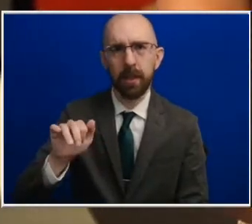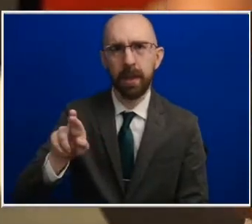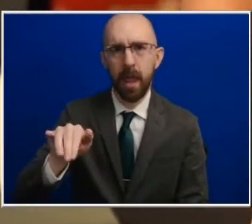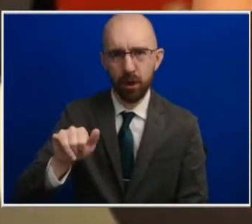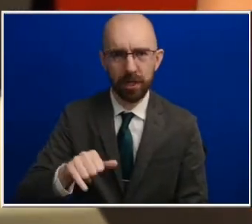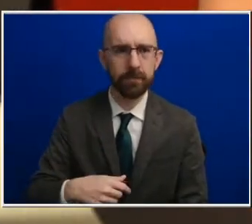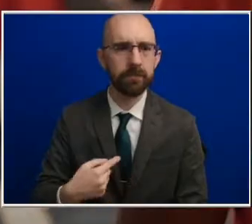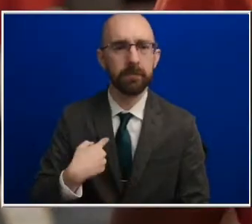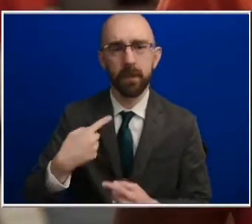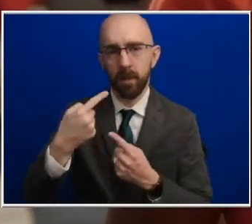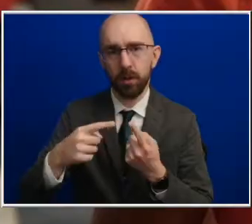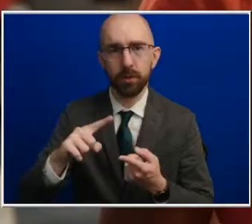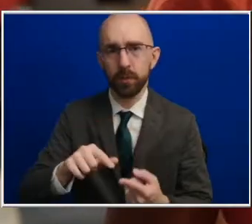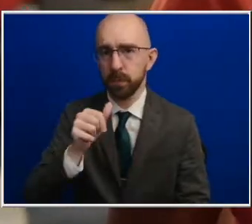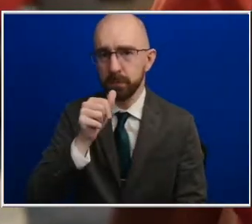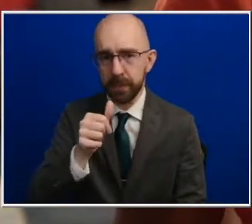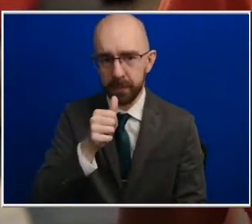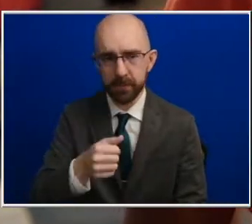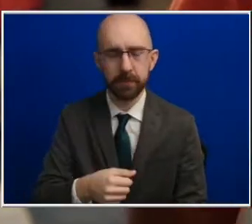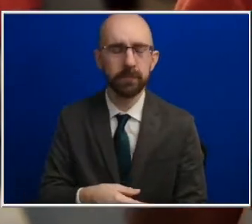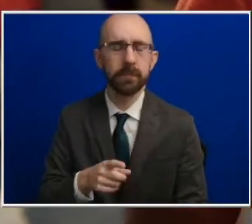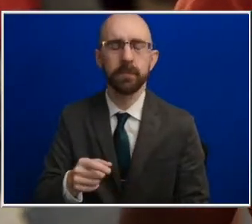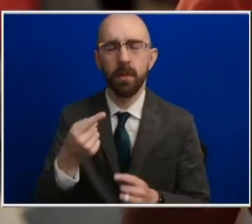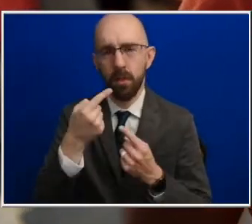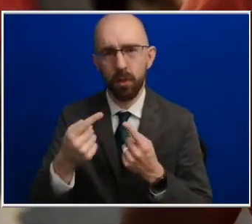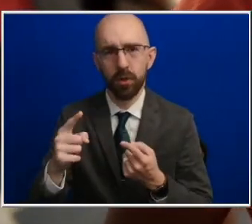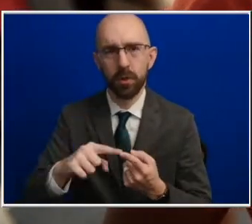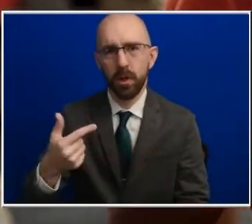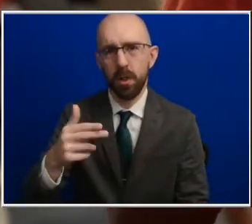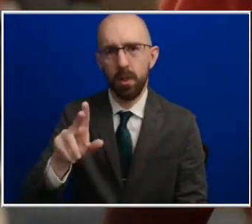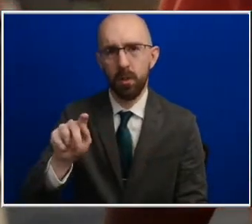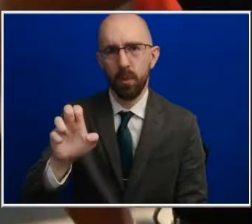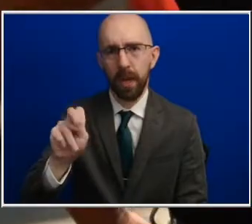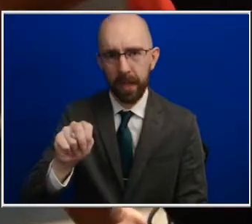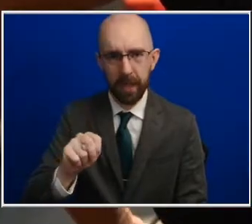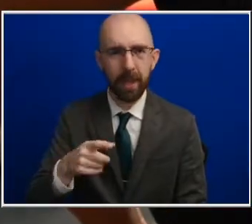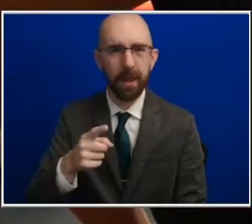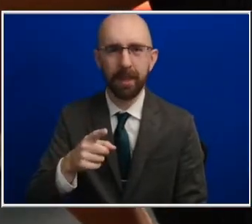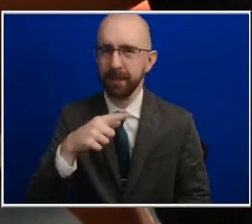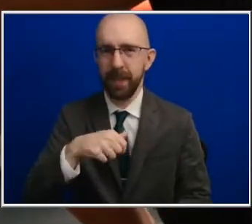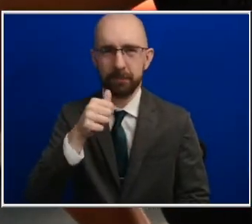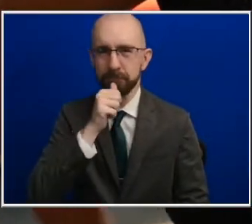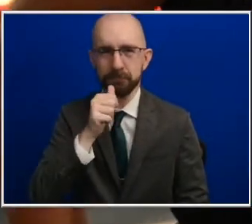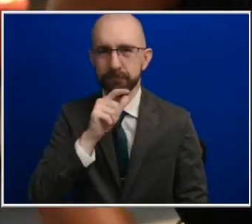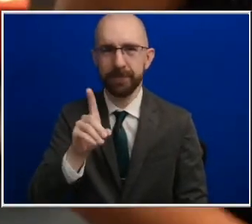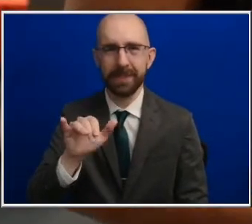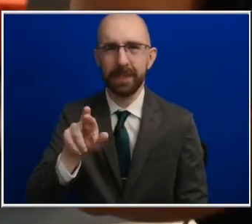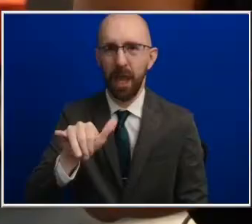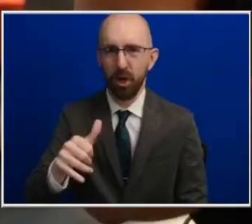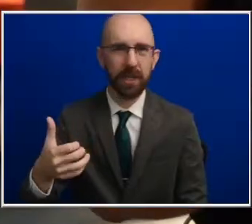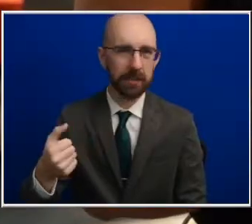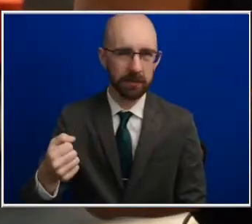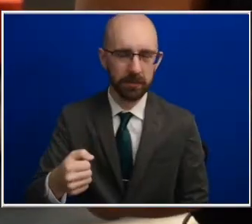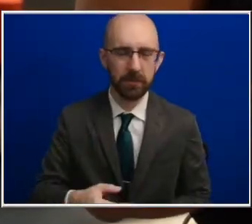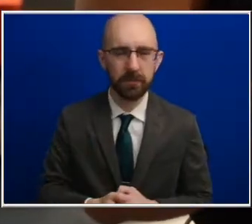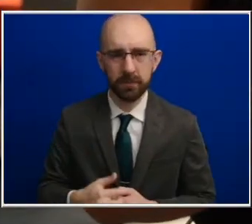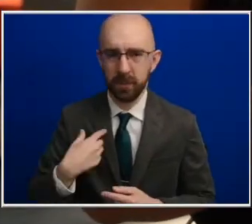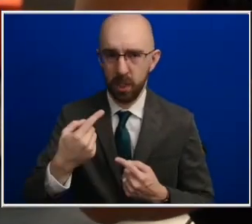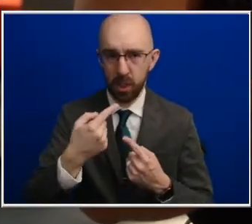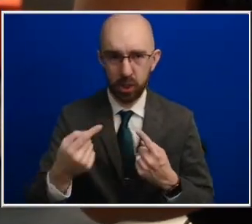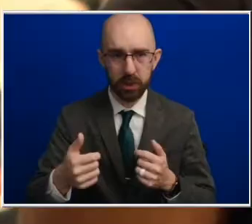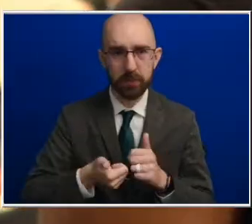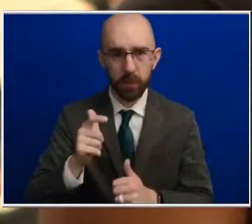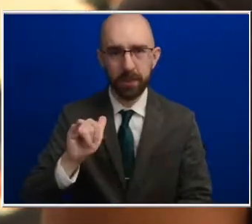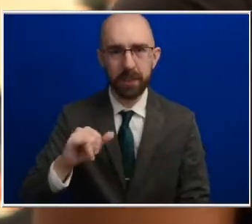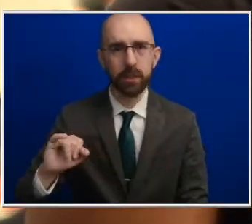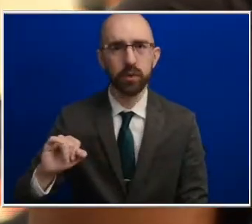To peanuts. I'm allergic to gluten and I have an intolerance to dairy. What we're allergic to, for the most part, is shrimp and